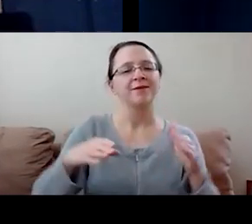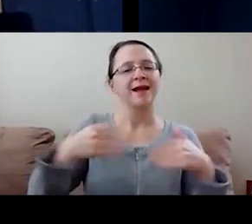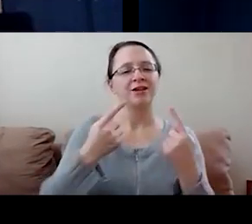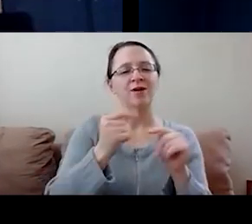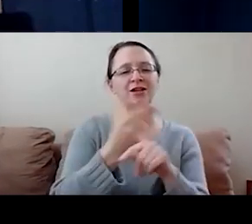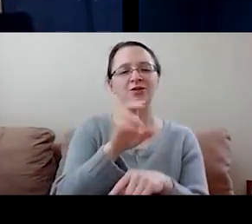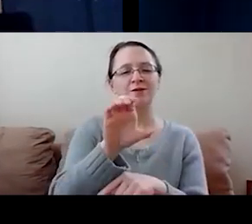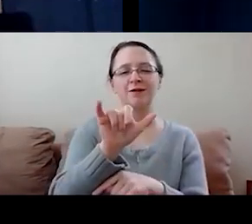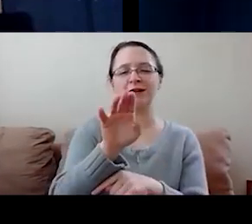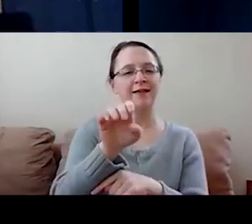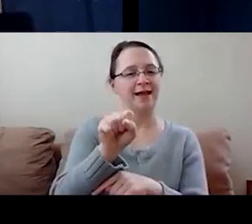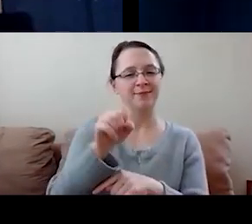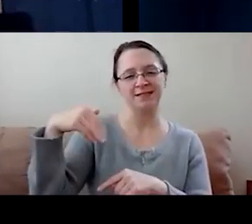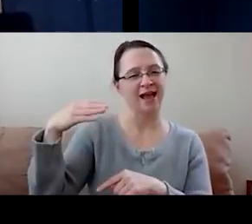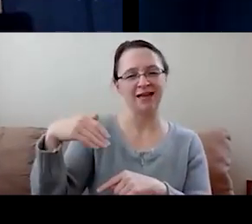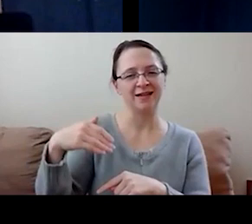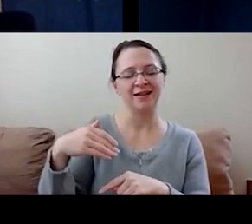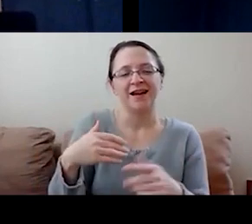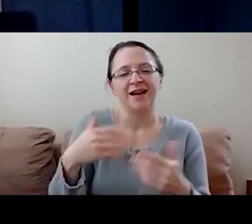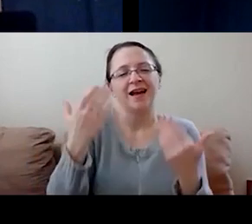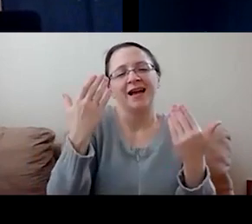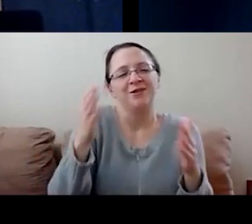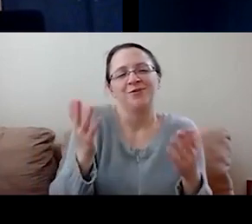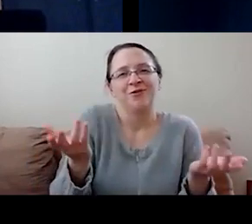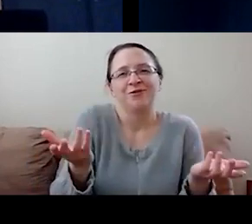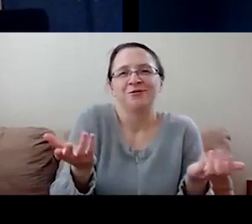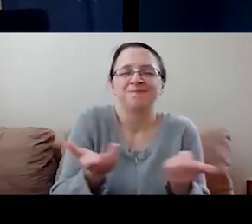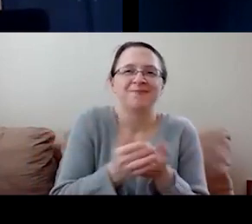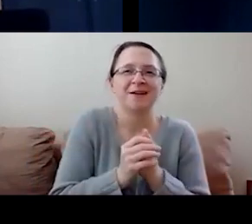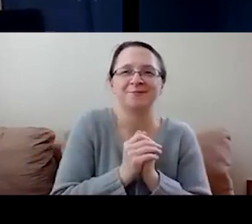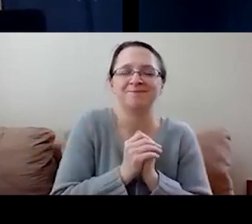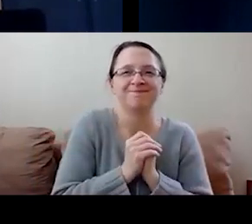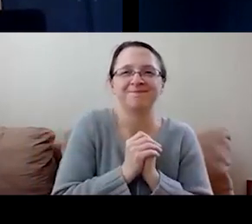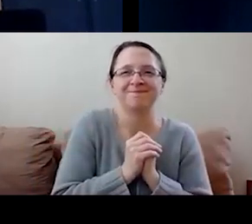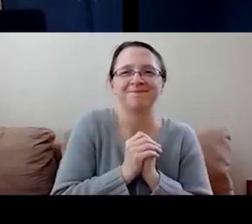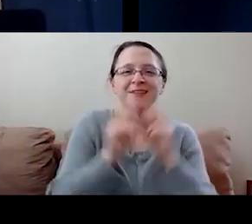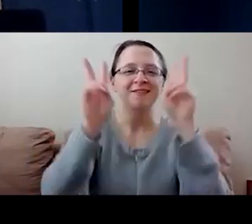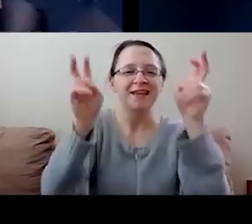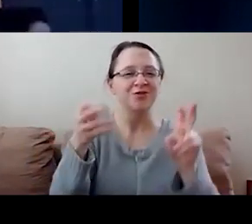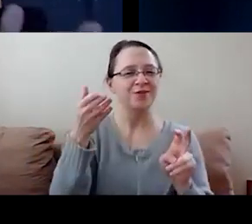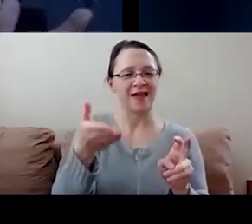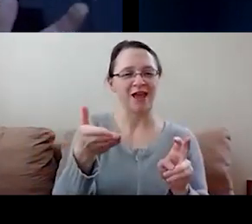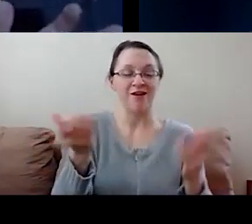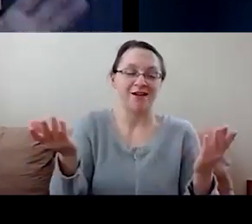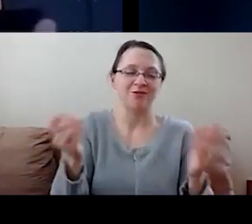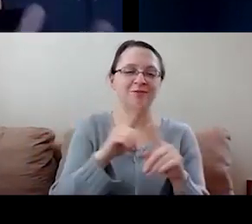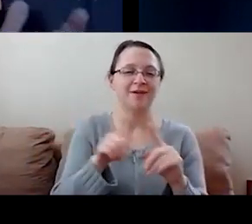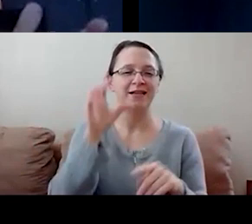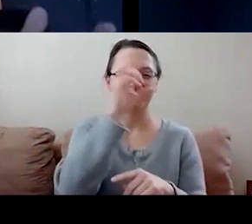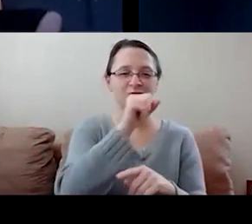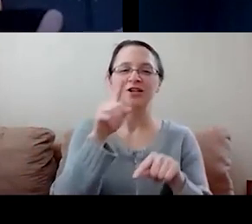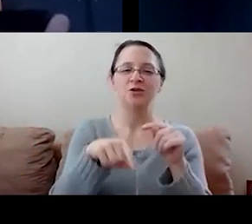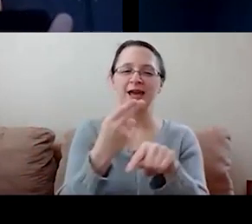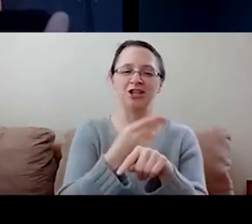so I don't know what the issues are there, but I'll assume that you can't use